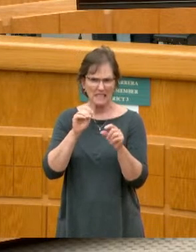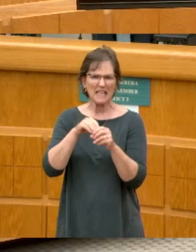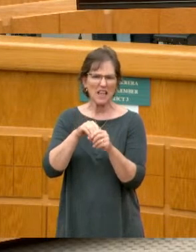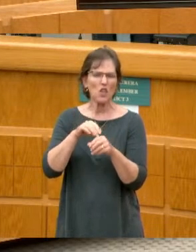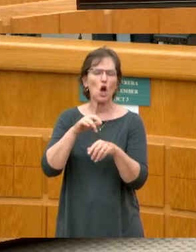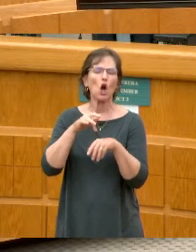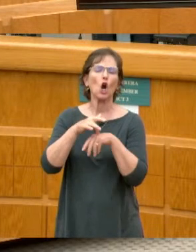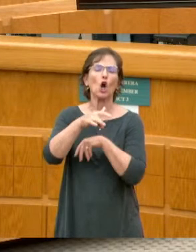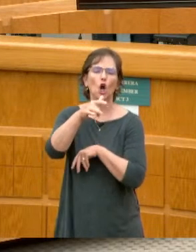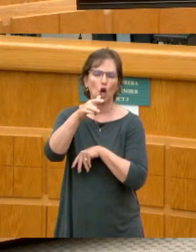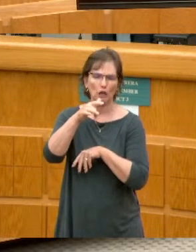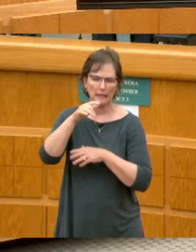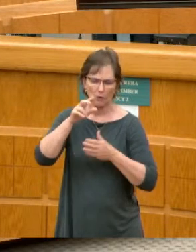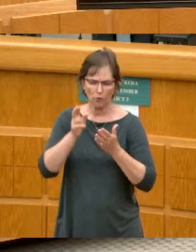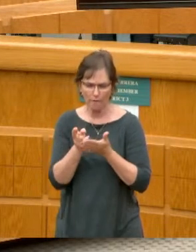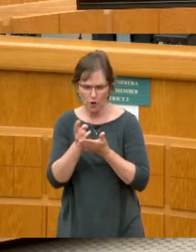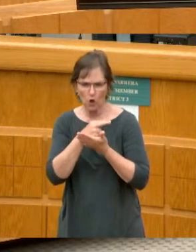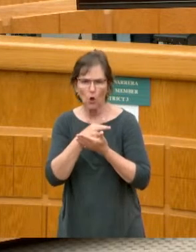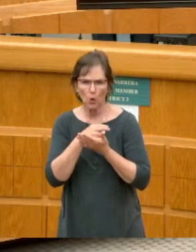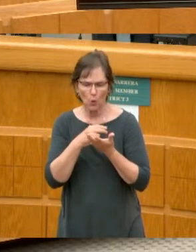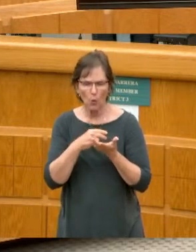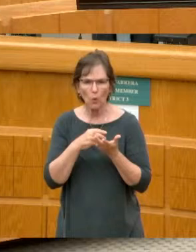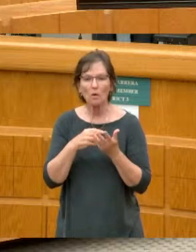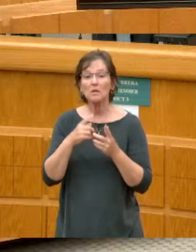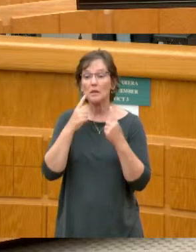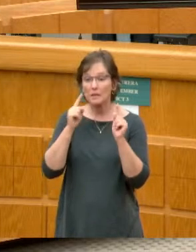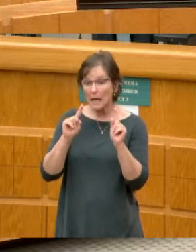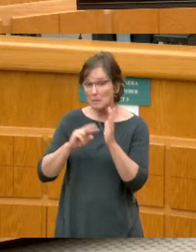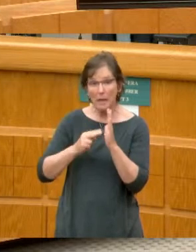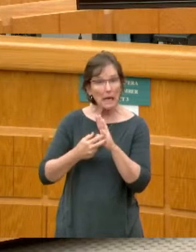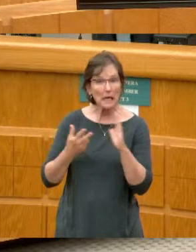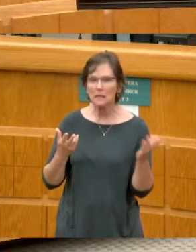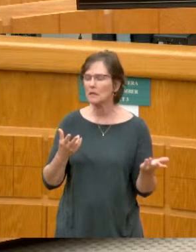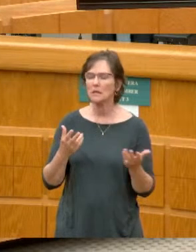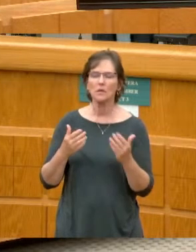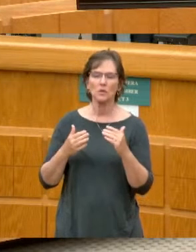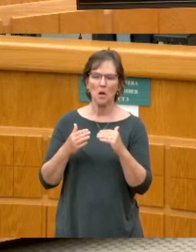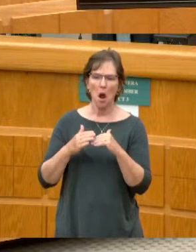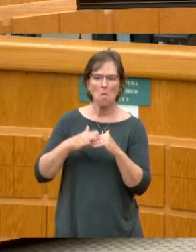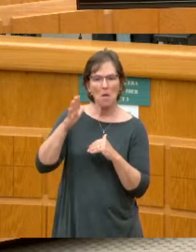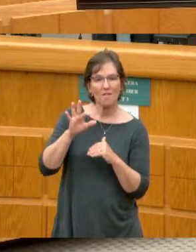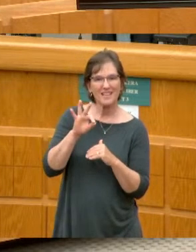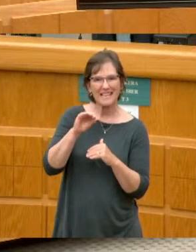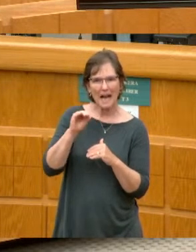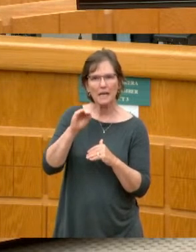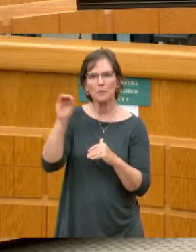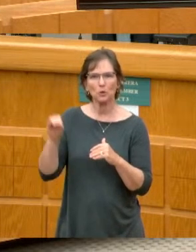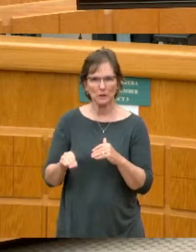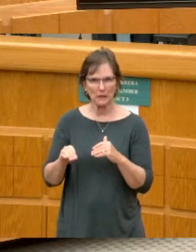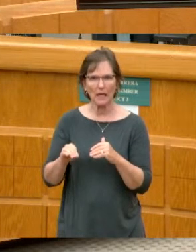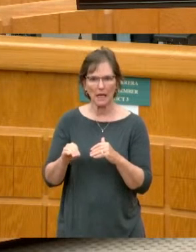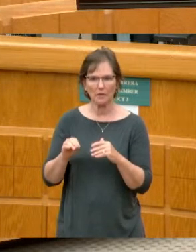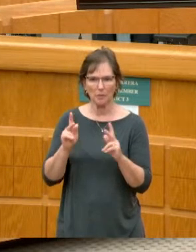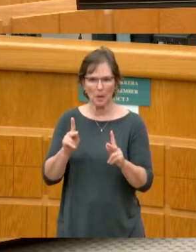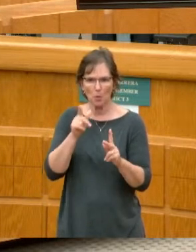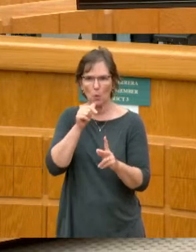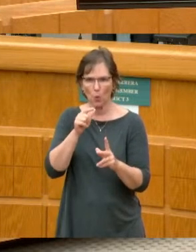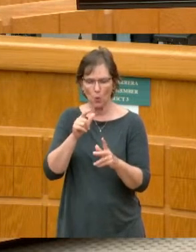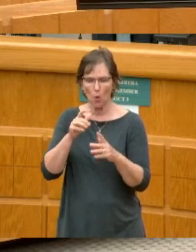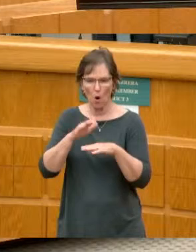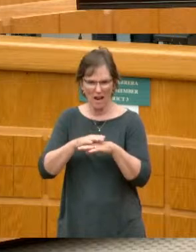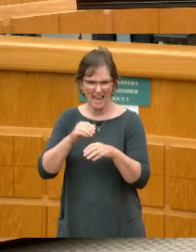the governor also addressed the announcement by Pfizer yesterday that its COVID-19 vaccine candidate